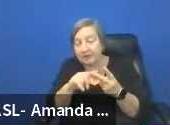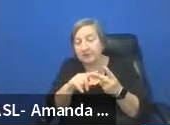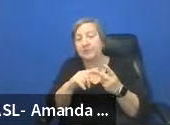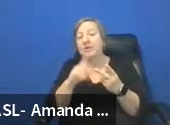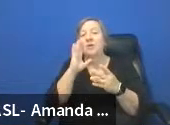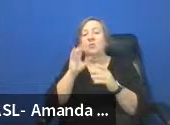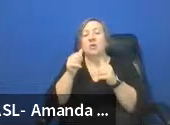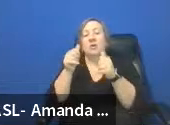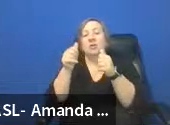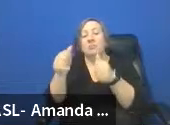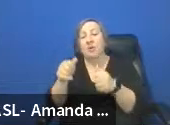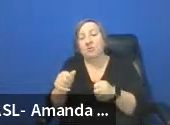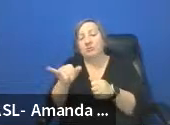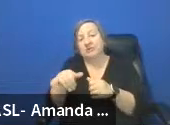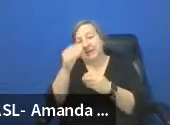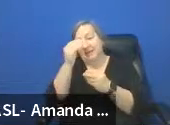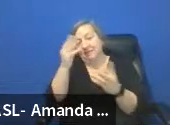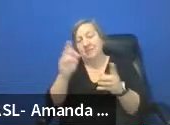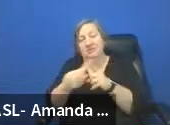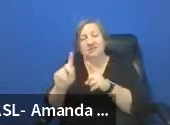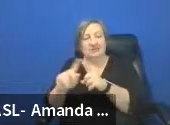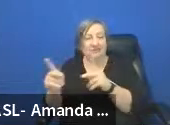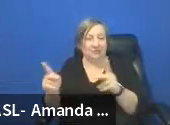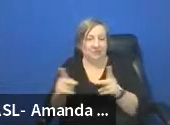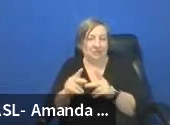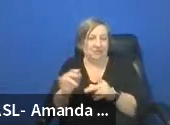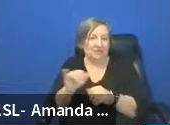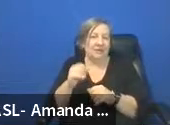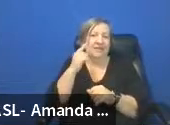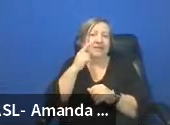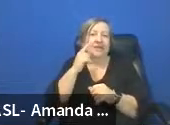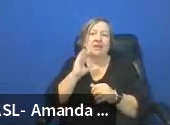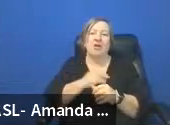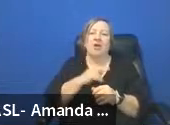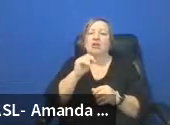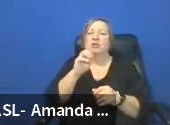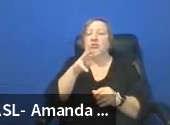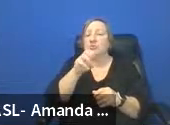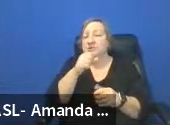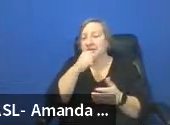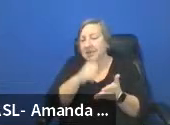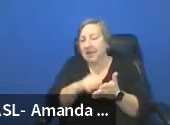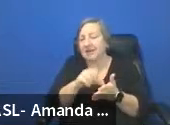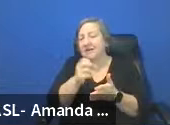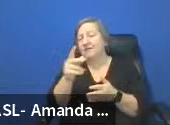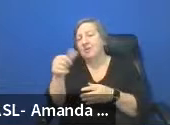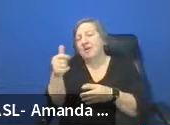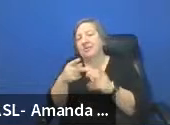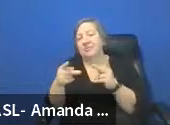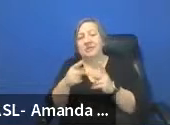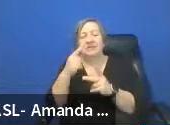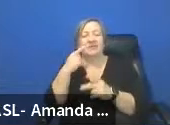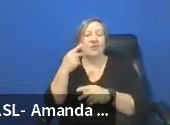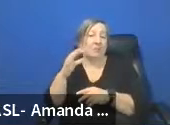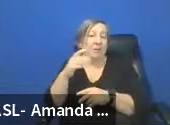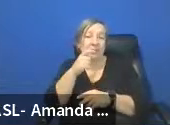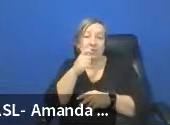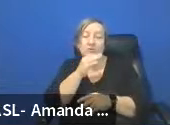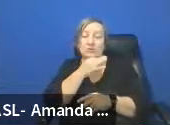posting that information in various places. I believe our newsletters and a couple of other places for members of the public who are